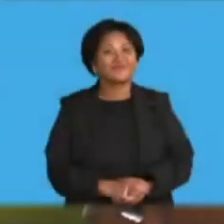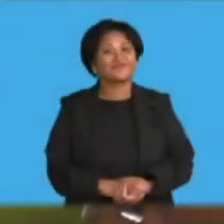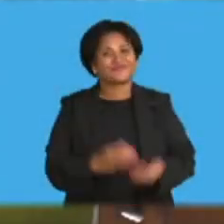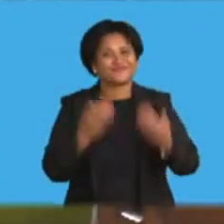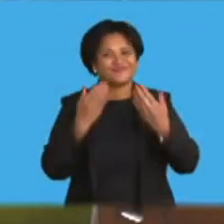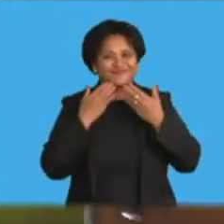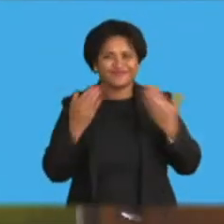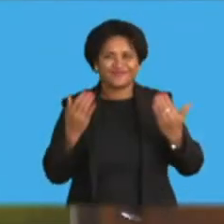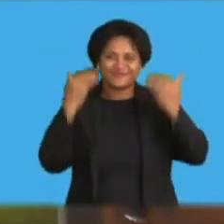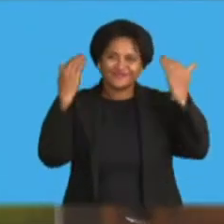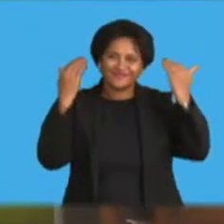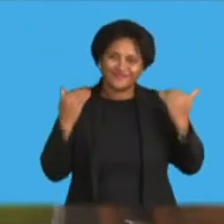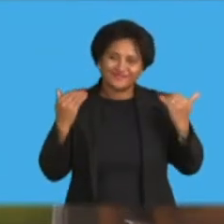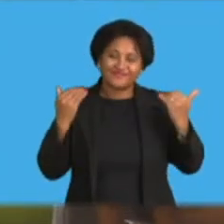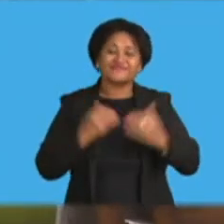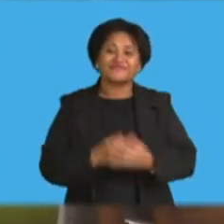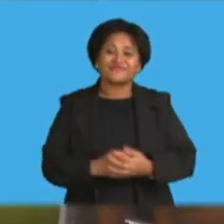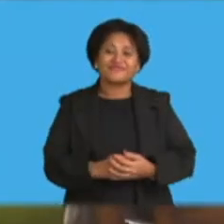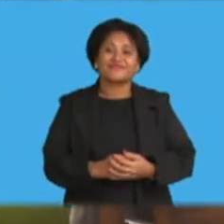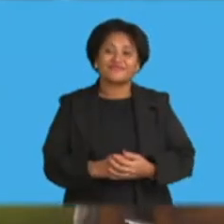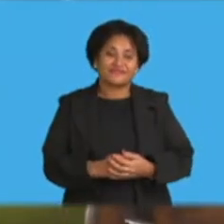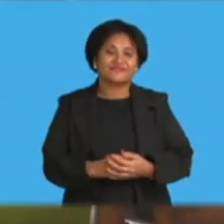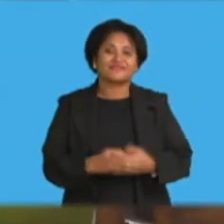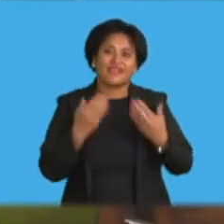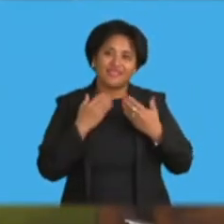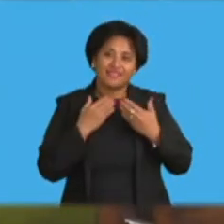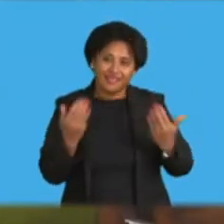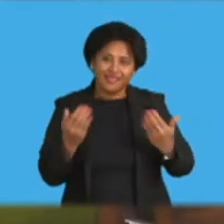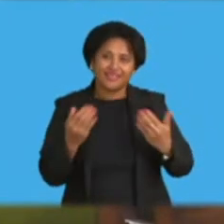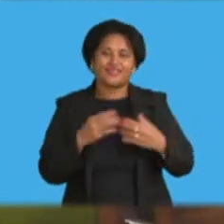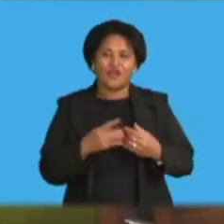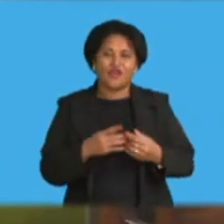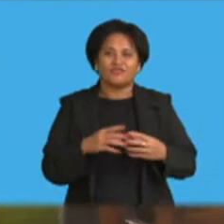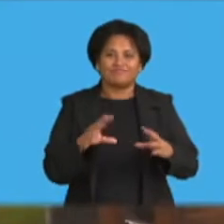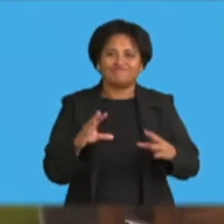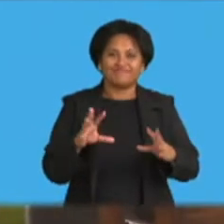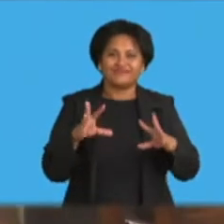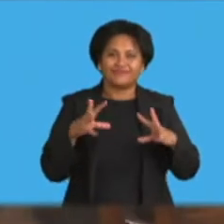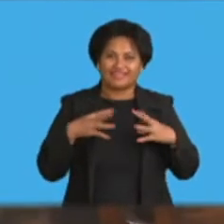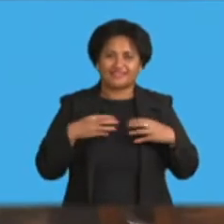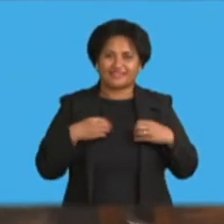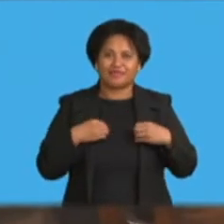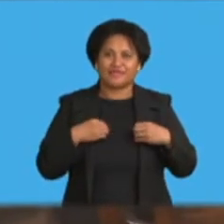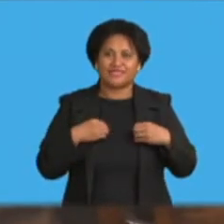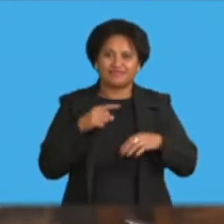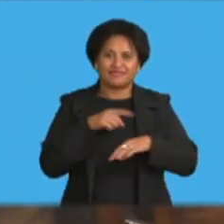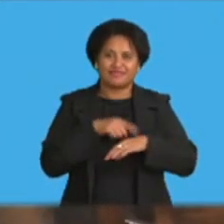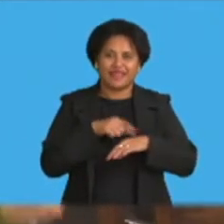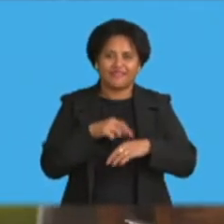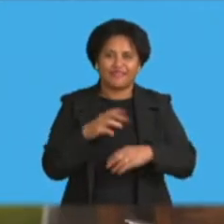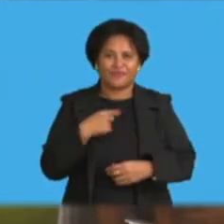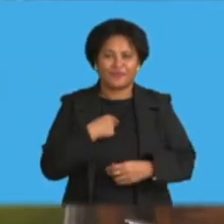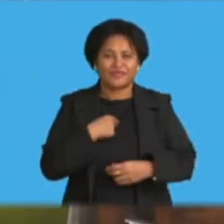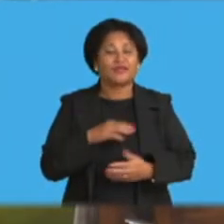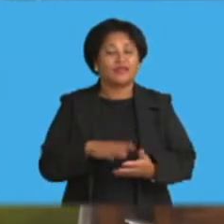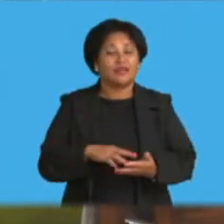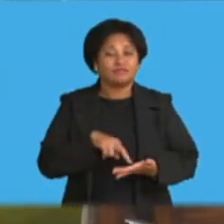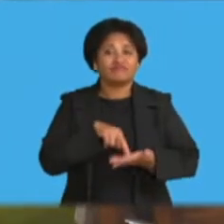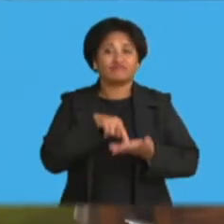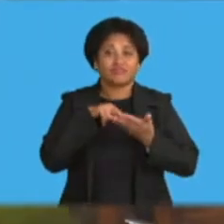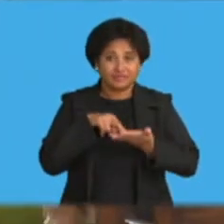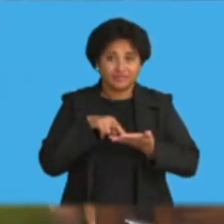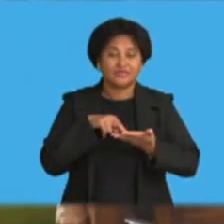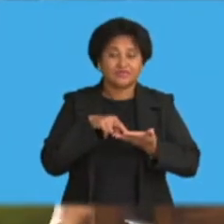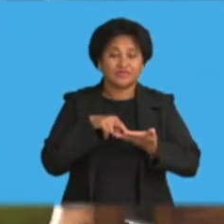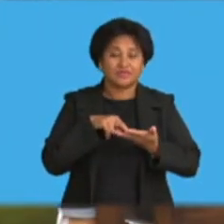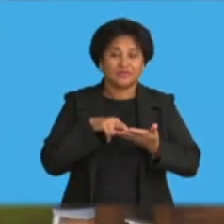Thank you, Madam Speaker. Madam Speaker, once again, thank you for accommodating this and thank you to the honourable members. Madam Speaker, I rise to inform Parliament